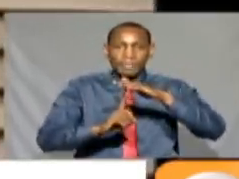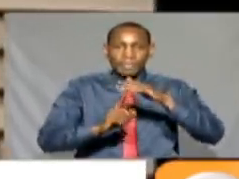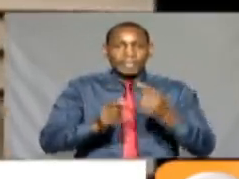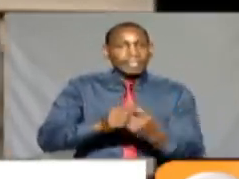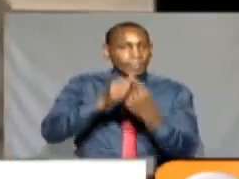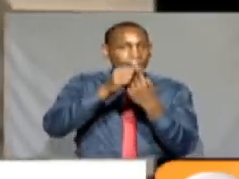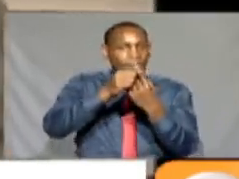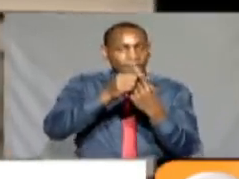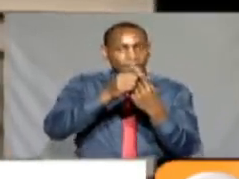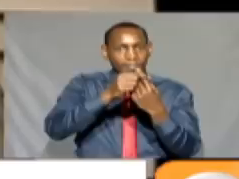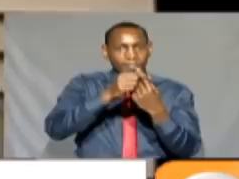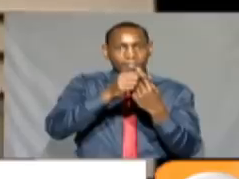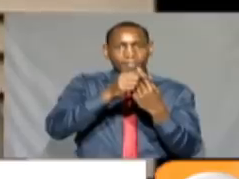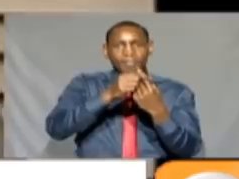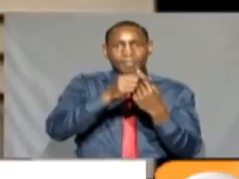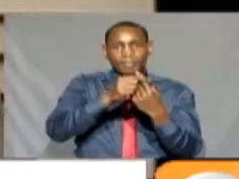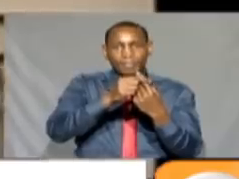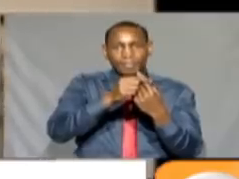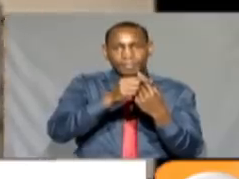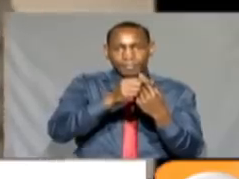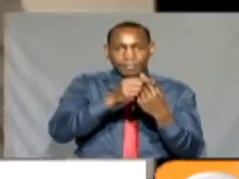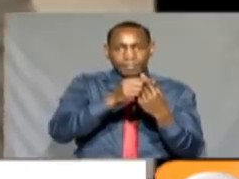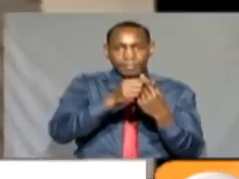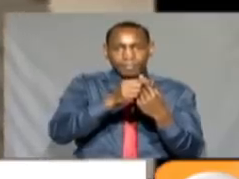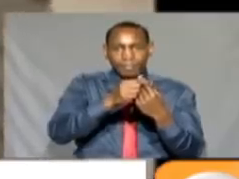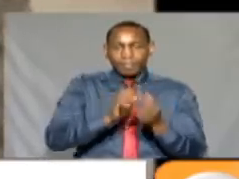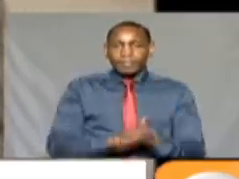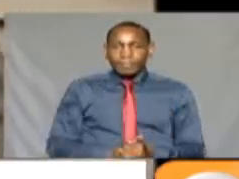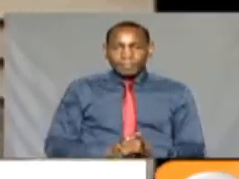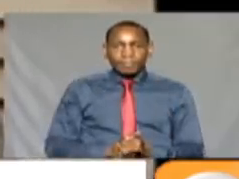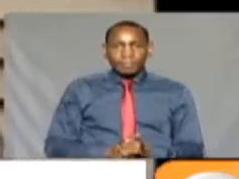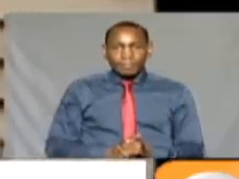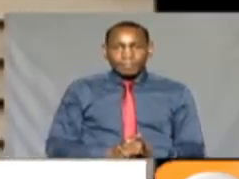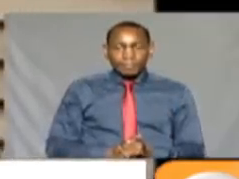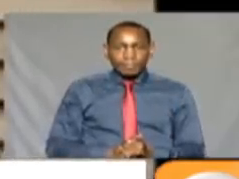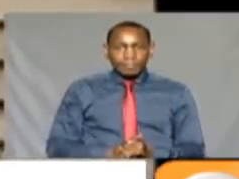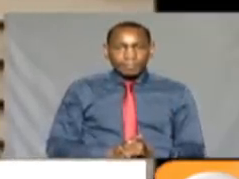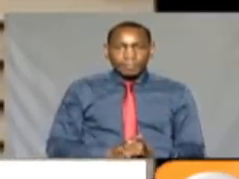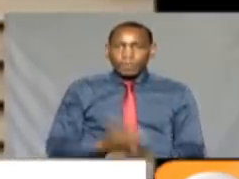Pedio. Another Purogo, the essence of the